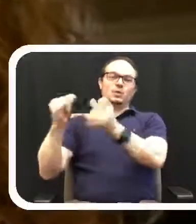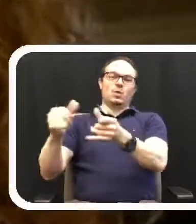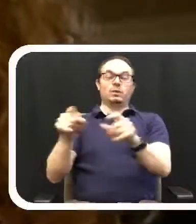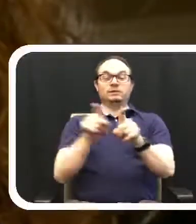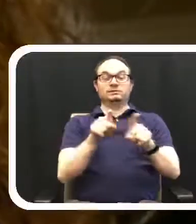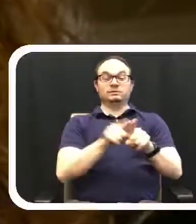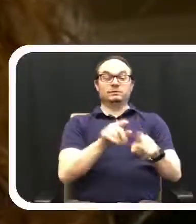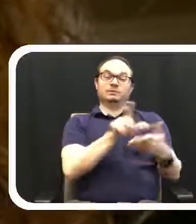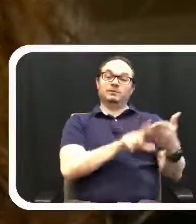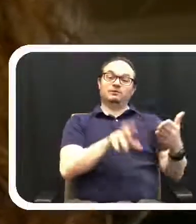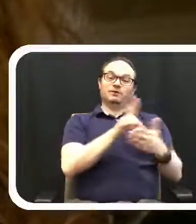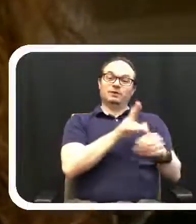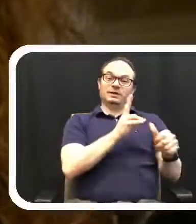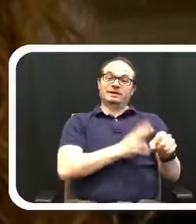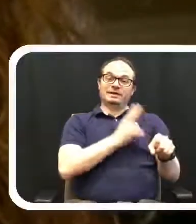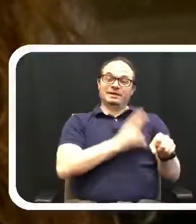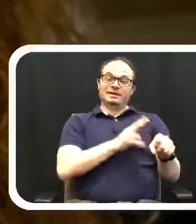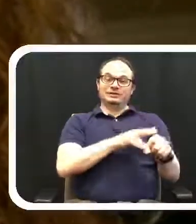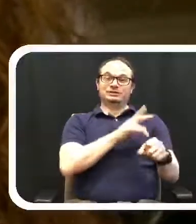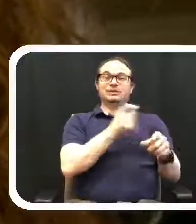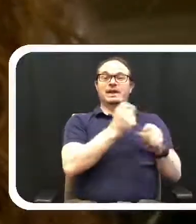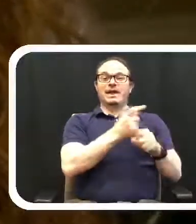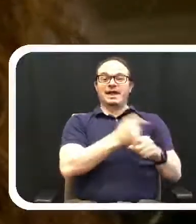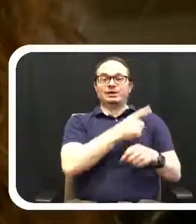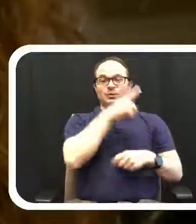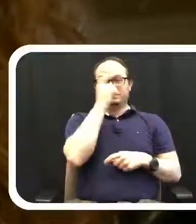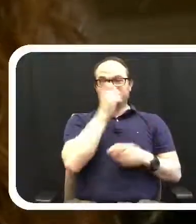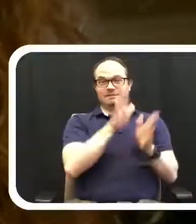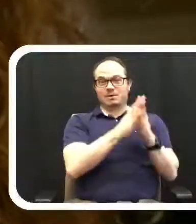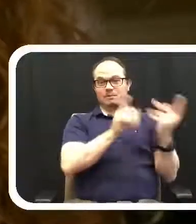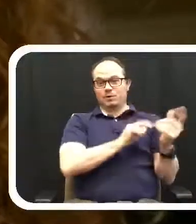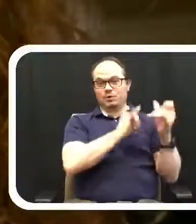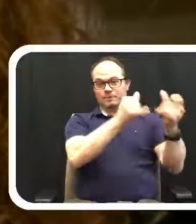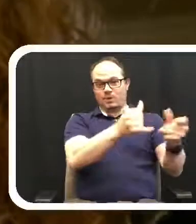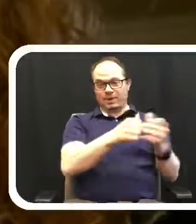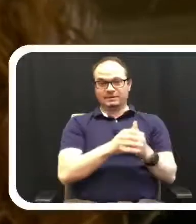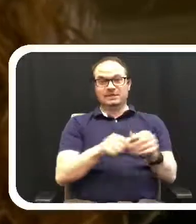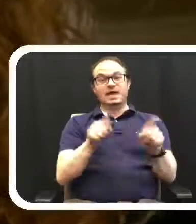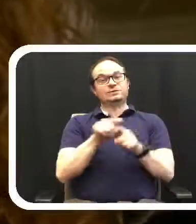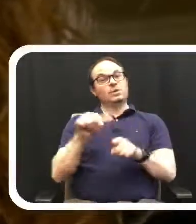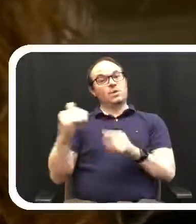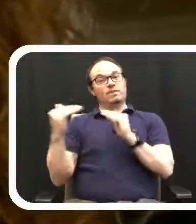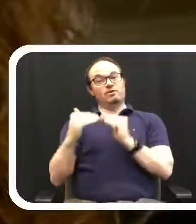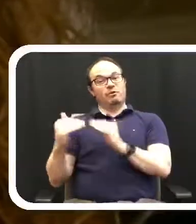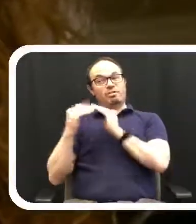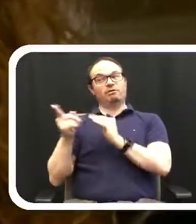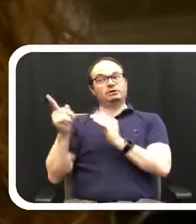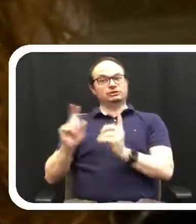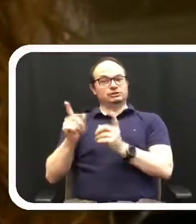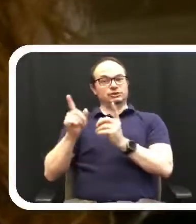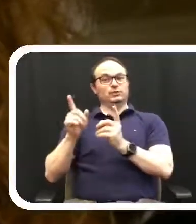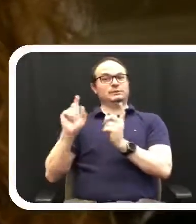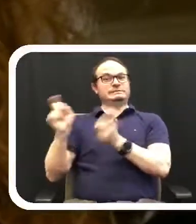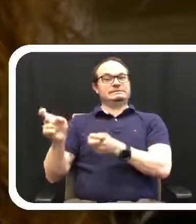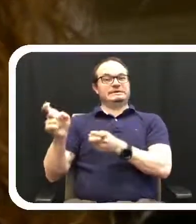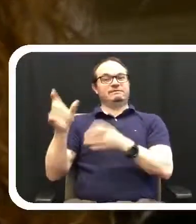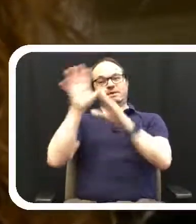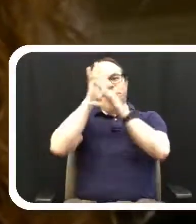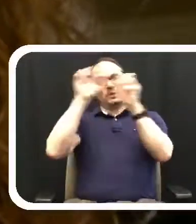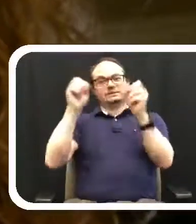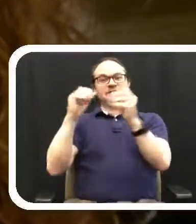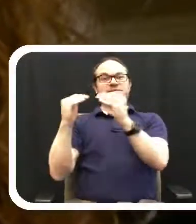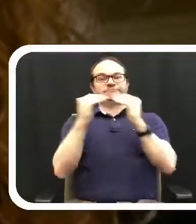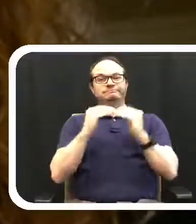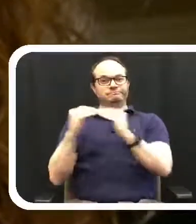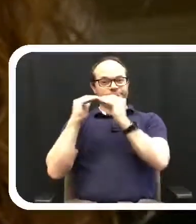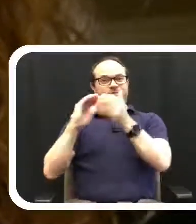for History and Culture Annual Summerly Book Prize. Alongside two colleagues, she was awarded the Presidential Fellowship in Teaching